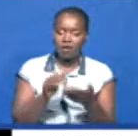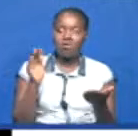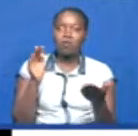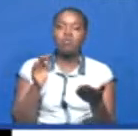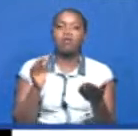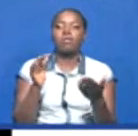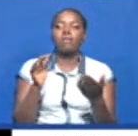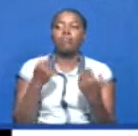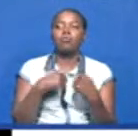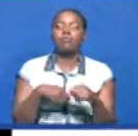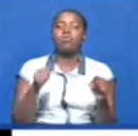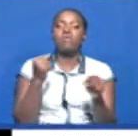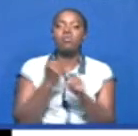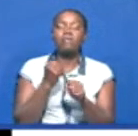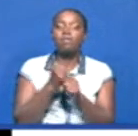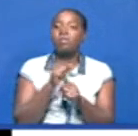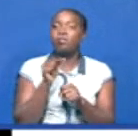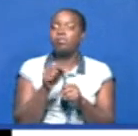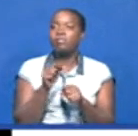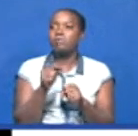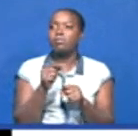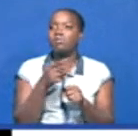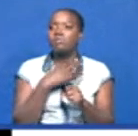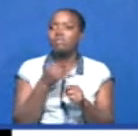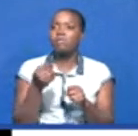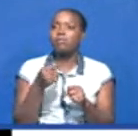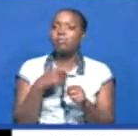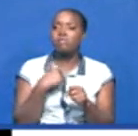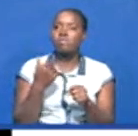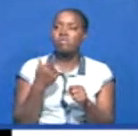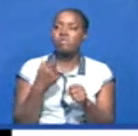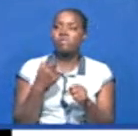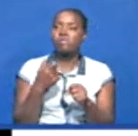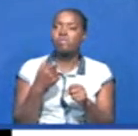to do that, and it is my